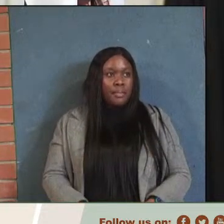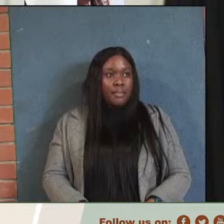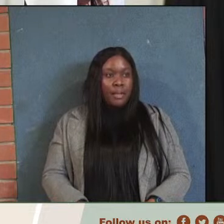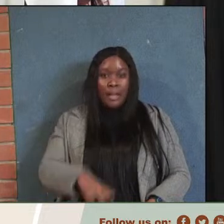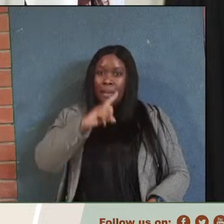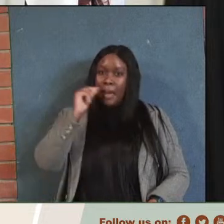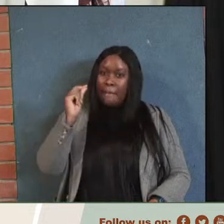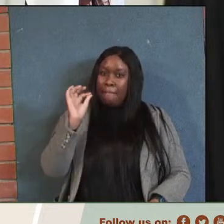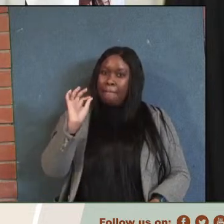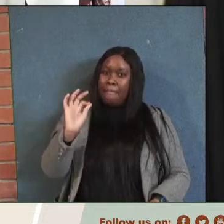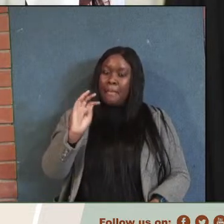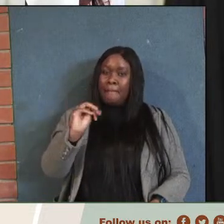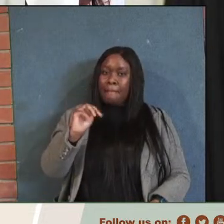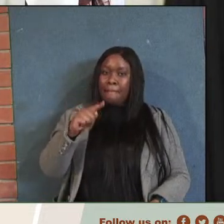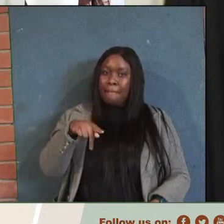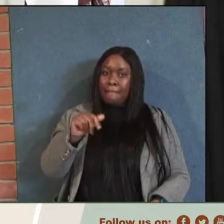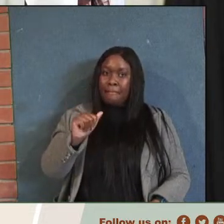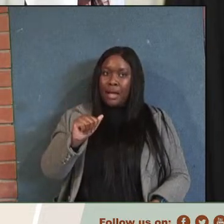name, Mpapa.